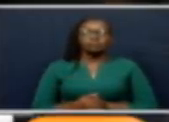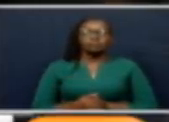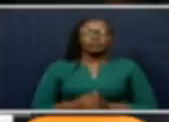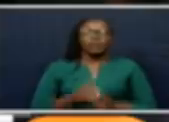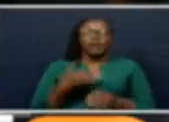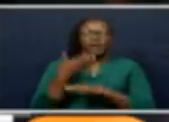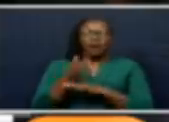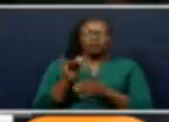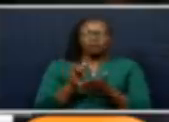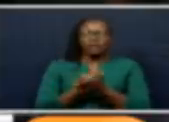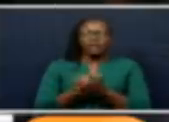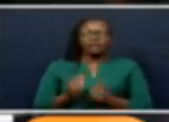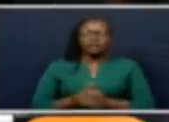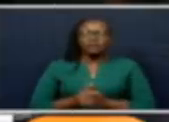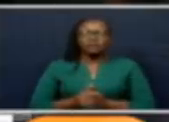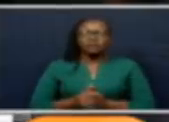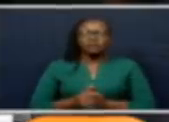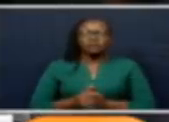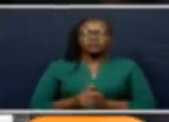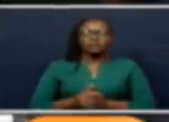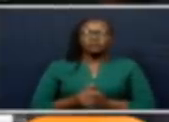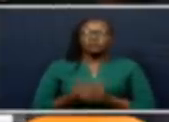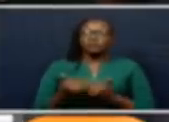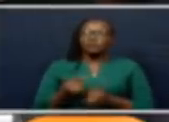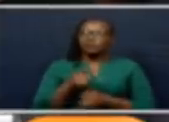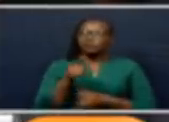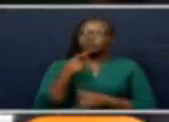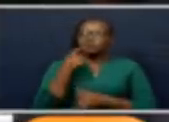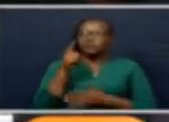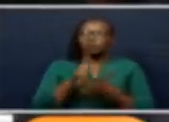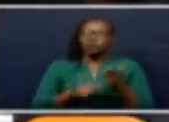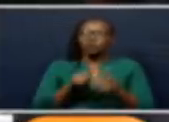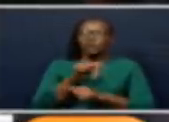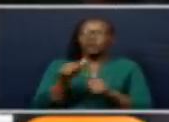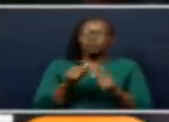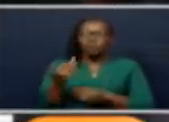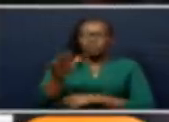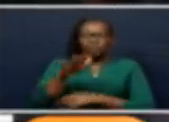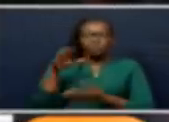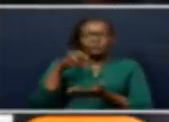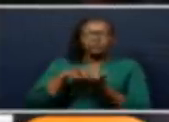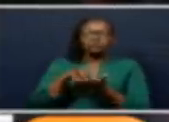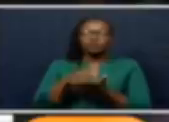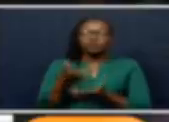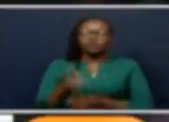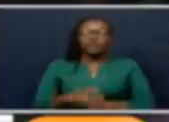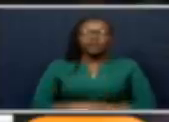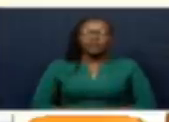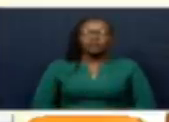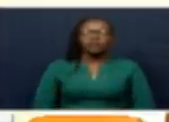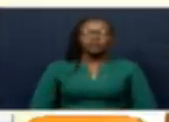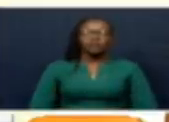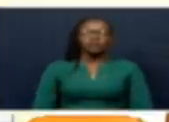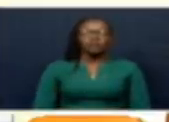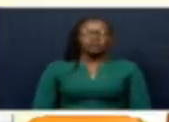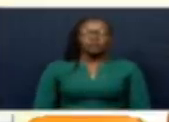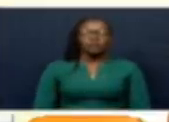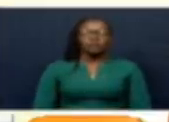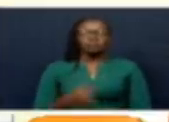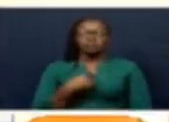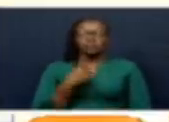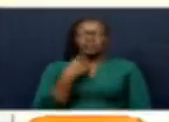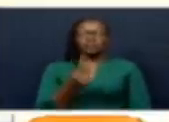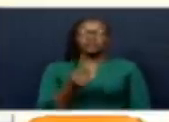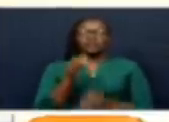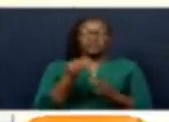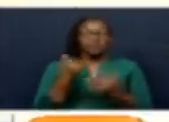After that. So what are you saying about the present situation? I have told you time and again,